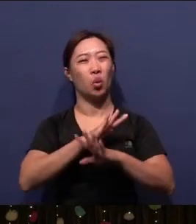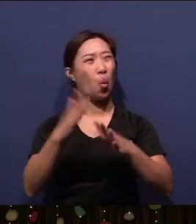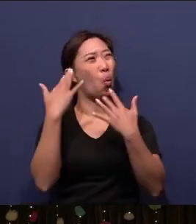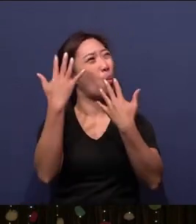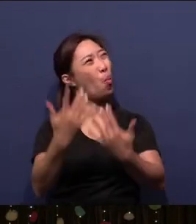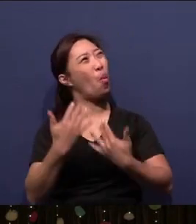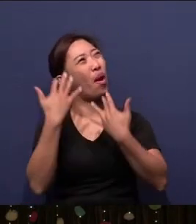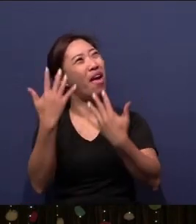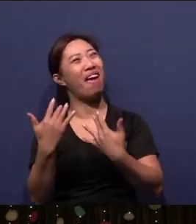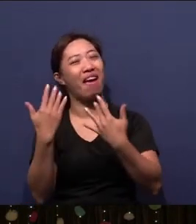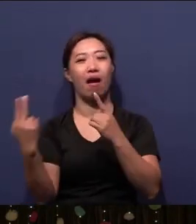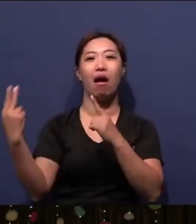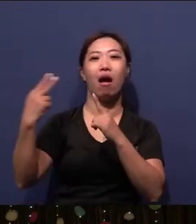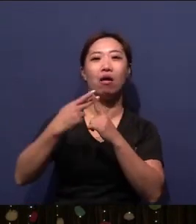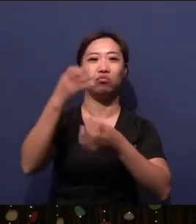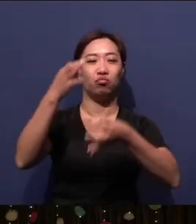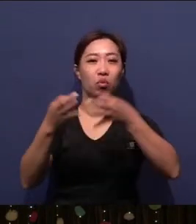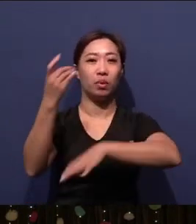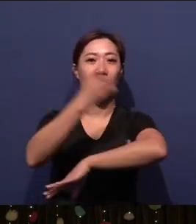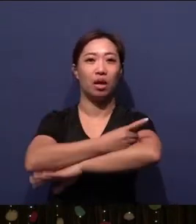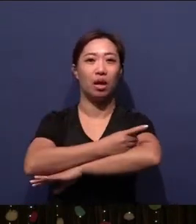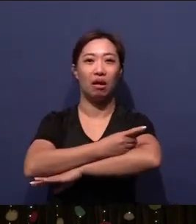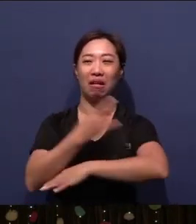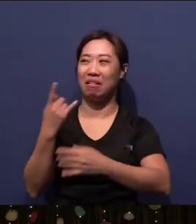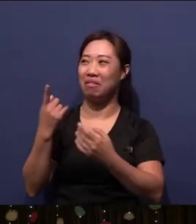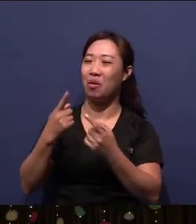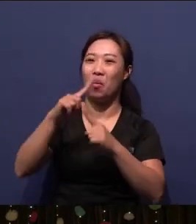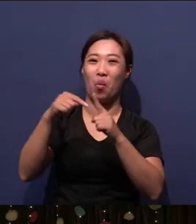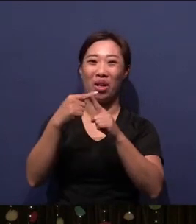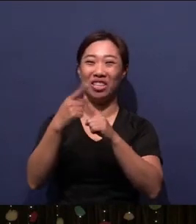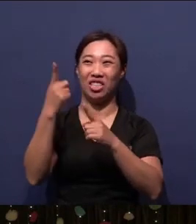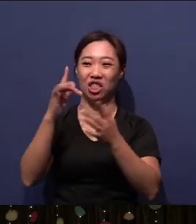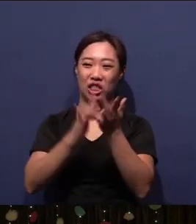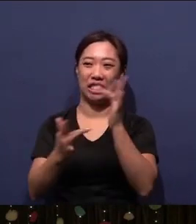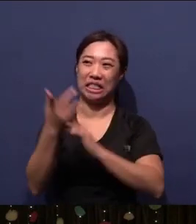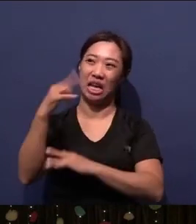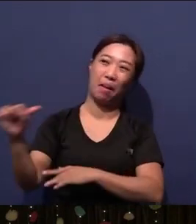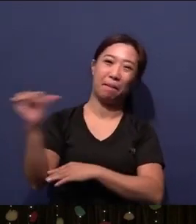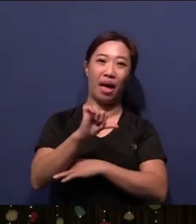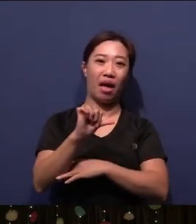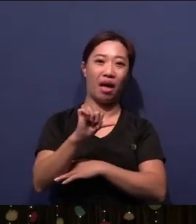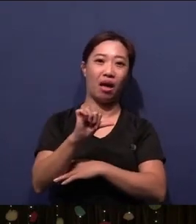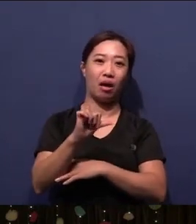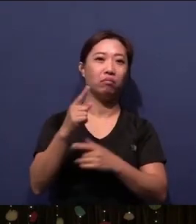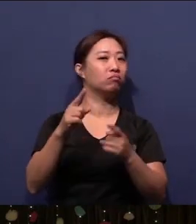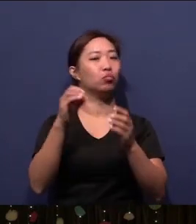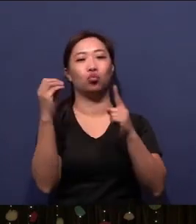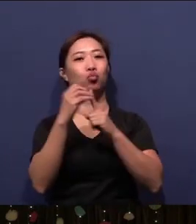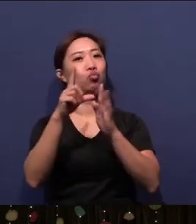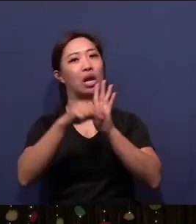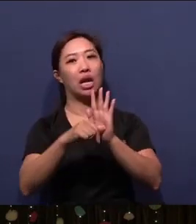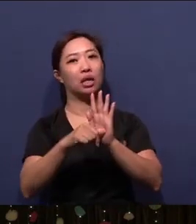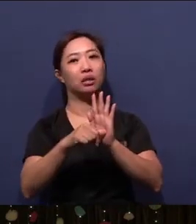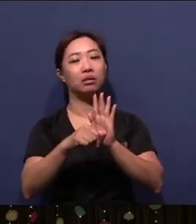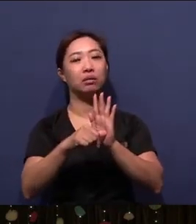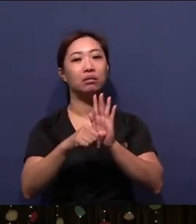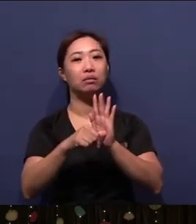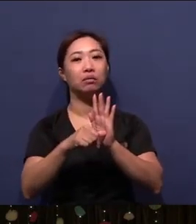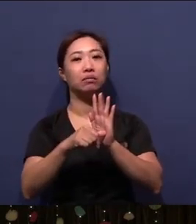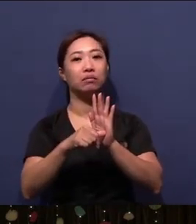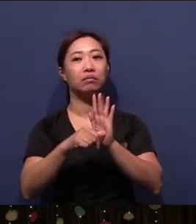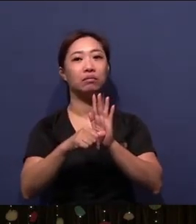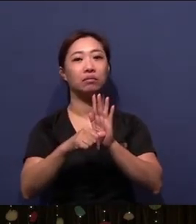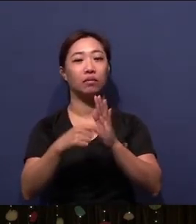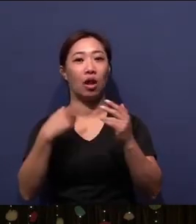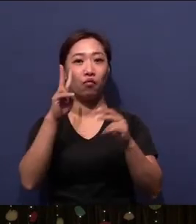until Judgment Day. Don't wait until the moment when Jesus returns, as it may be too late. So